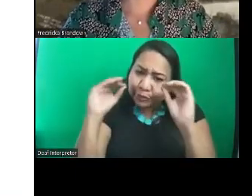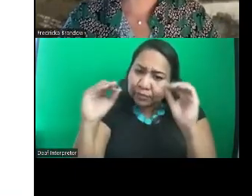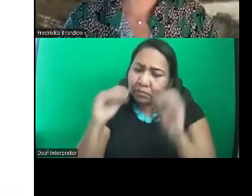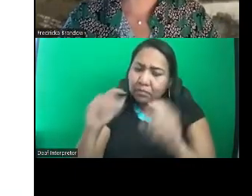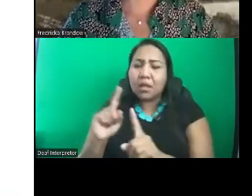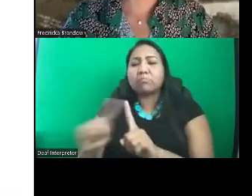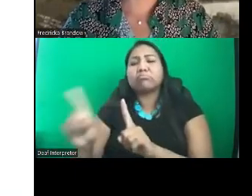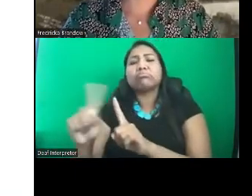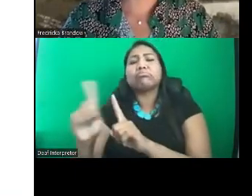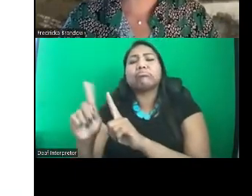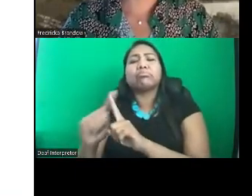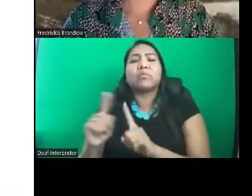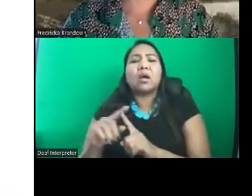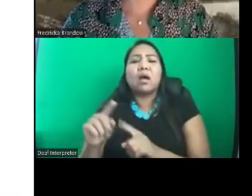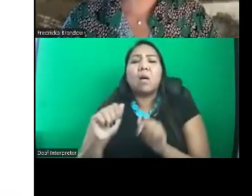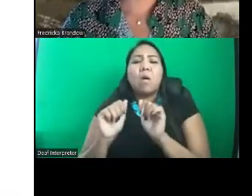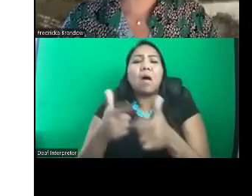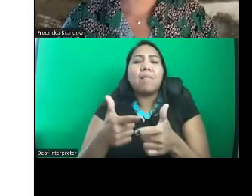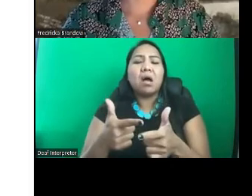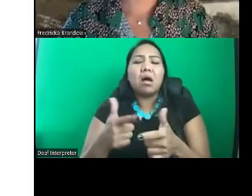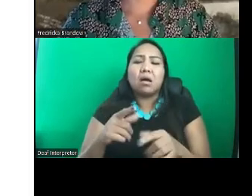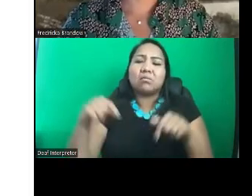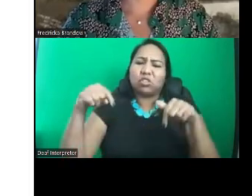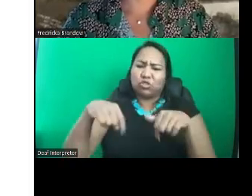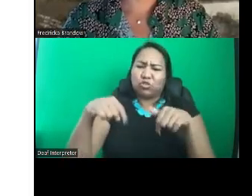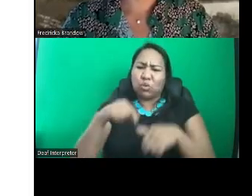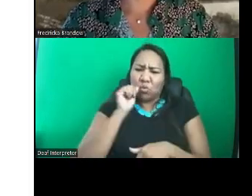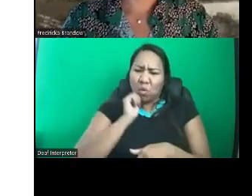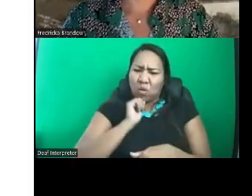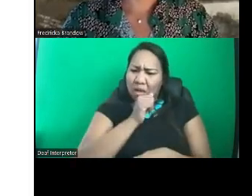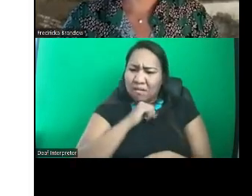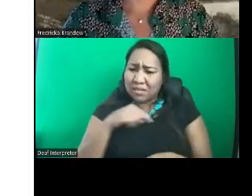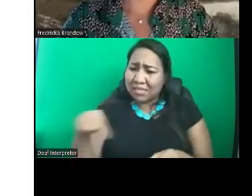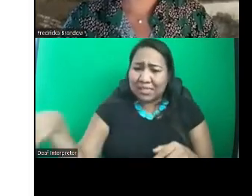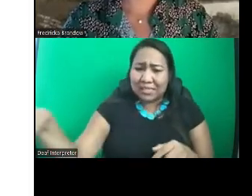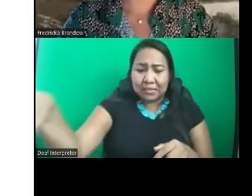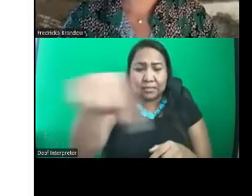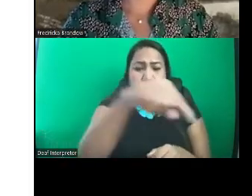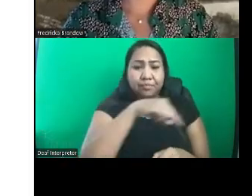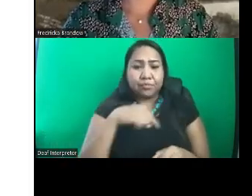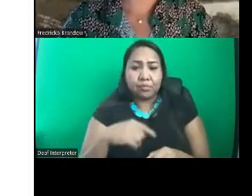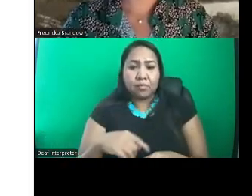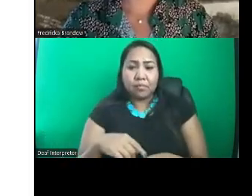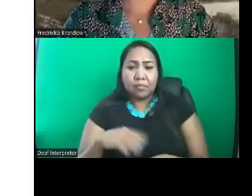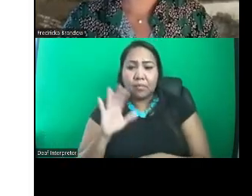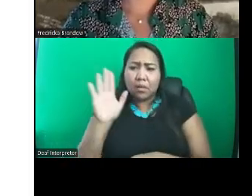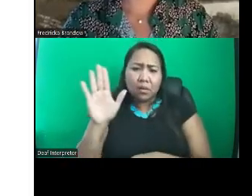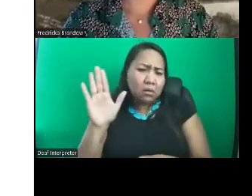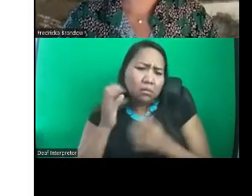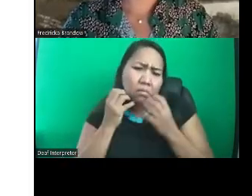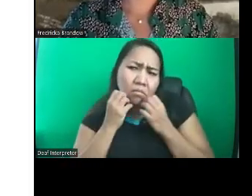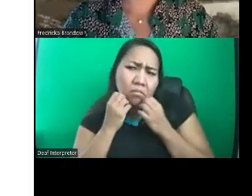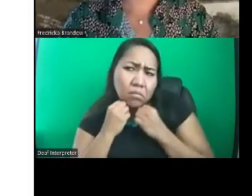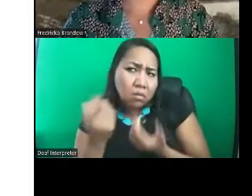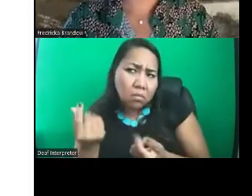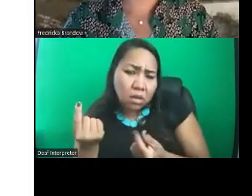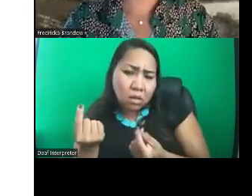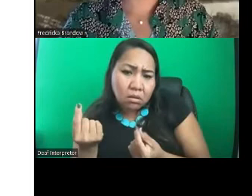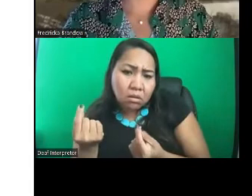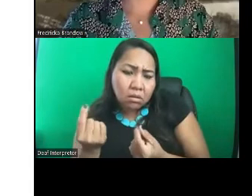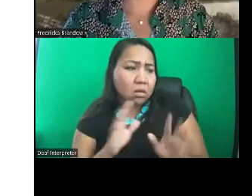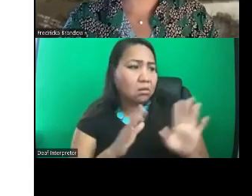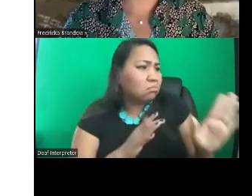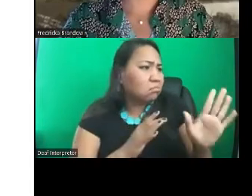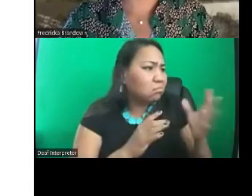in Arizona, and talk about their values and beliefs. And then it was fascinating having